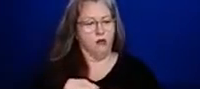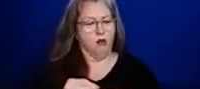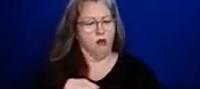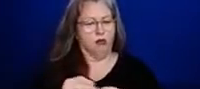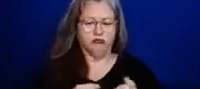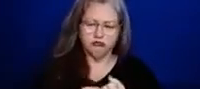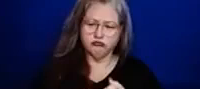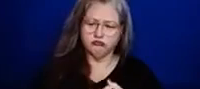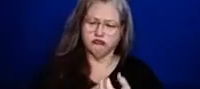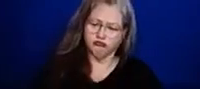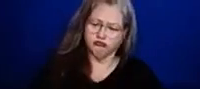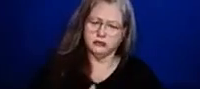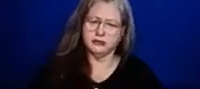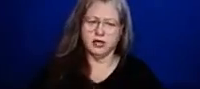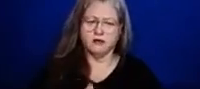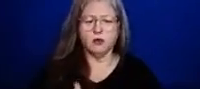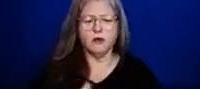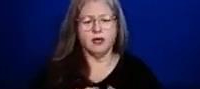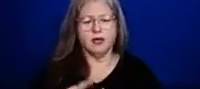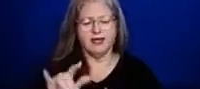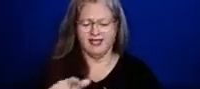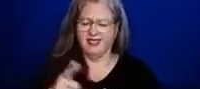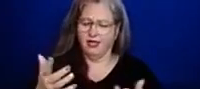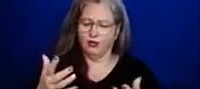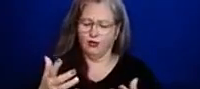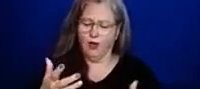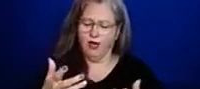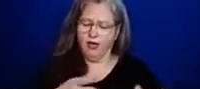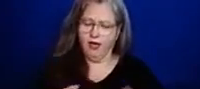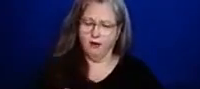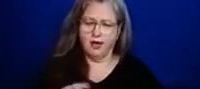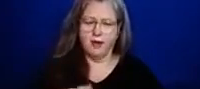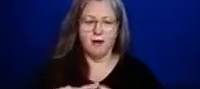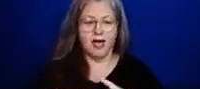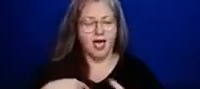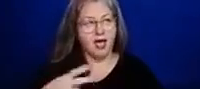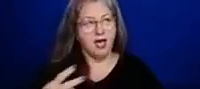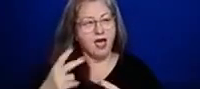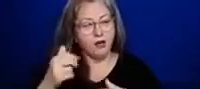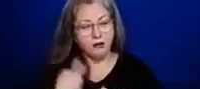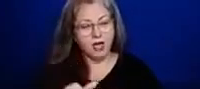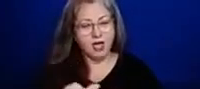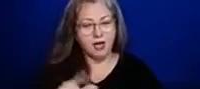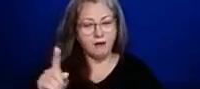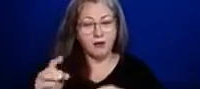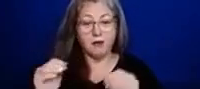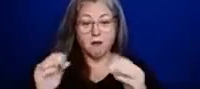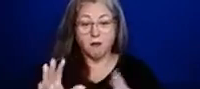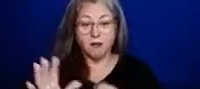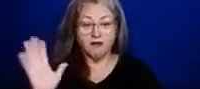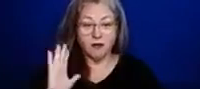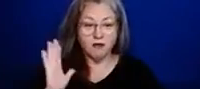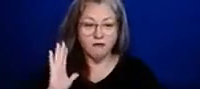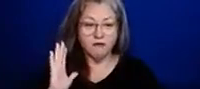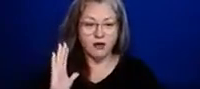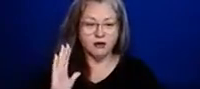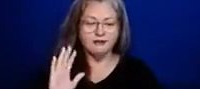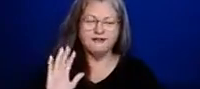reassuring yourself. So that was mainly what it was. And I do remember that professors used